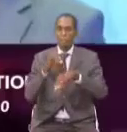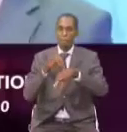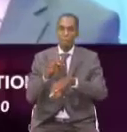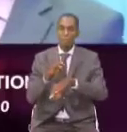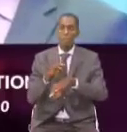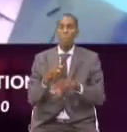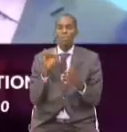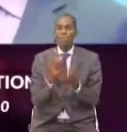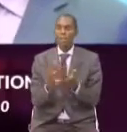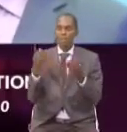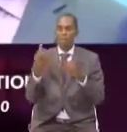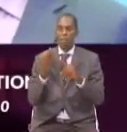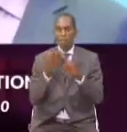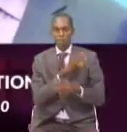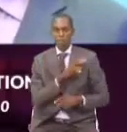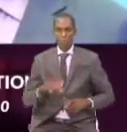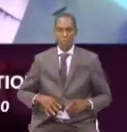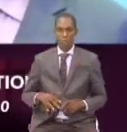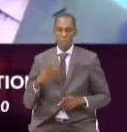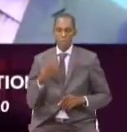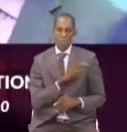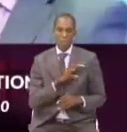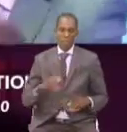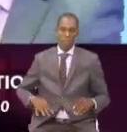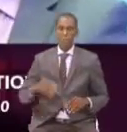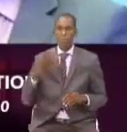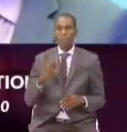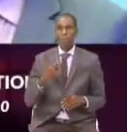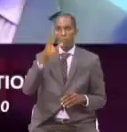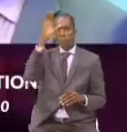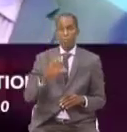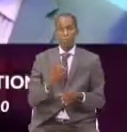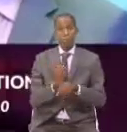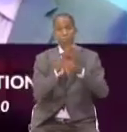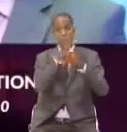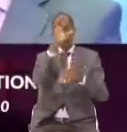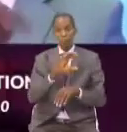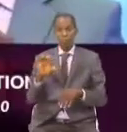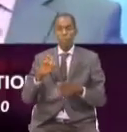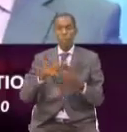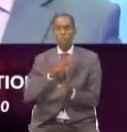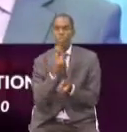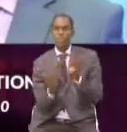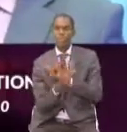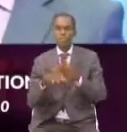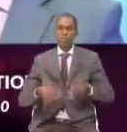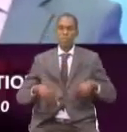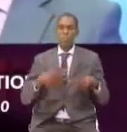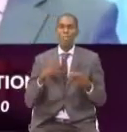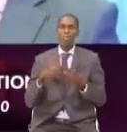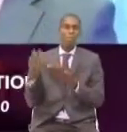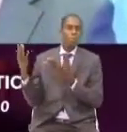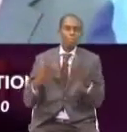comes from Christ, the Christ of Calvary, to turn your life around and to bring joy